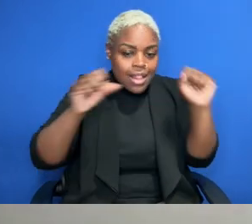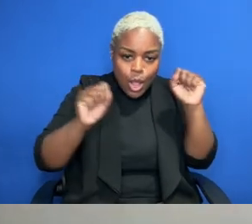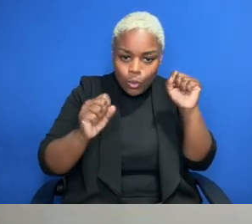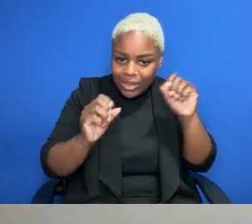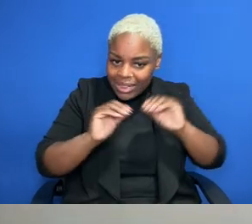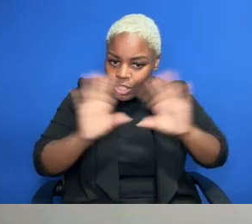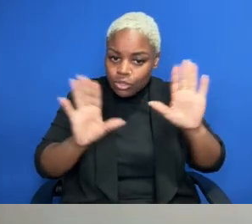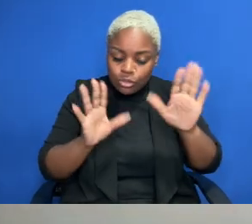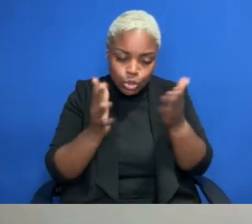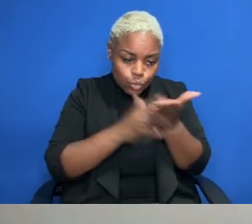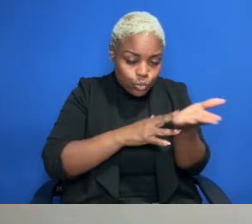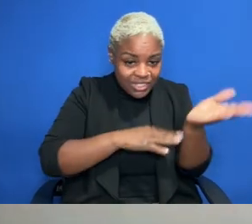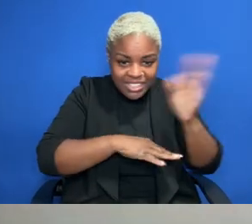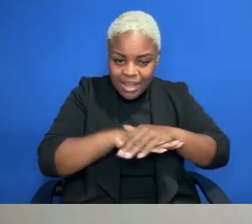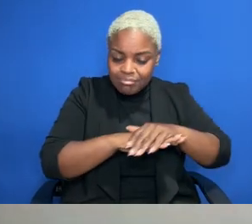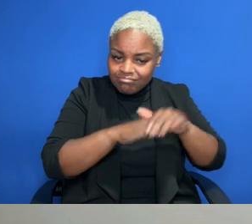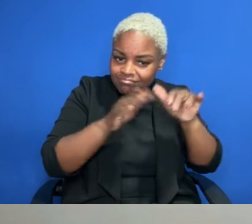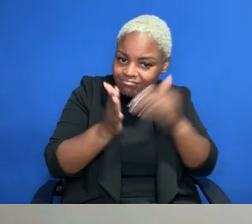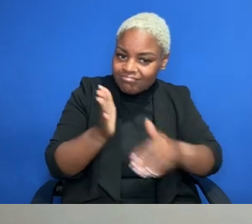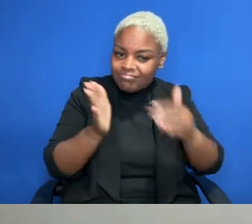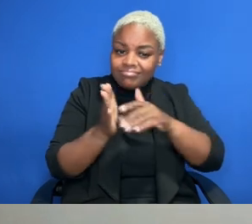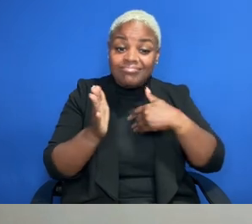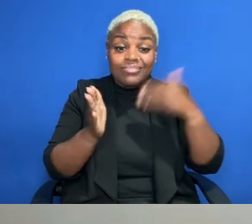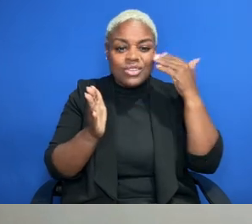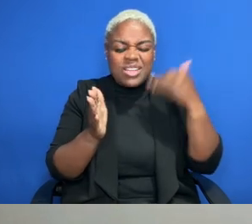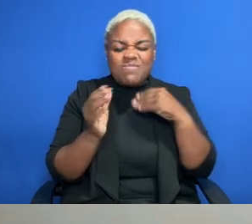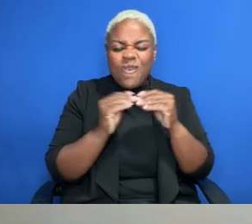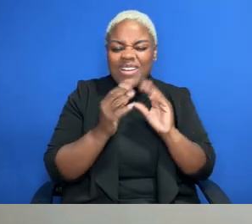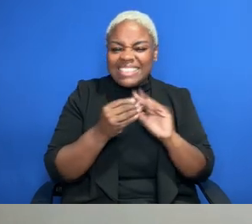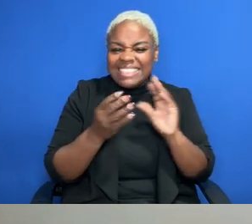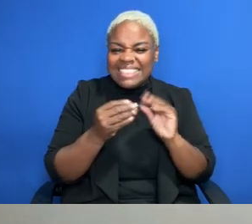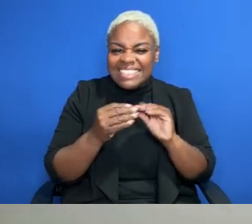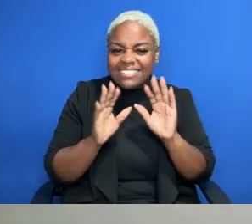out loud and clear, I think, throughout the day.